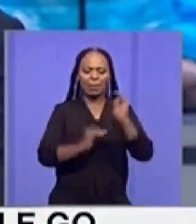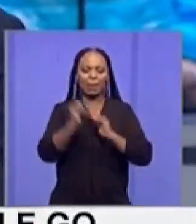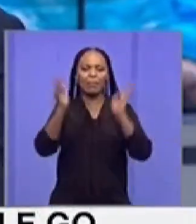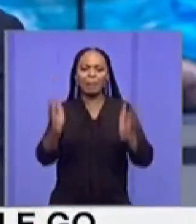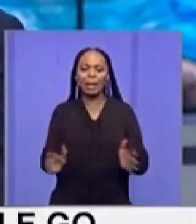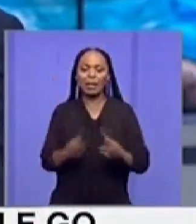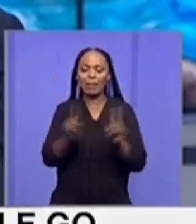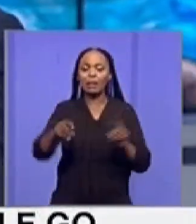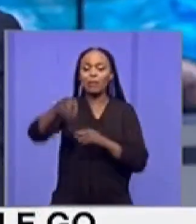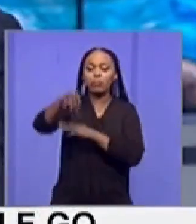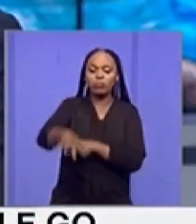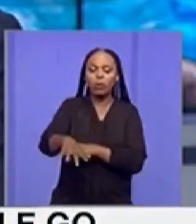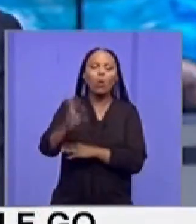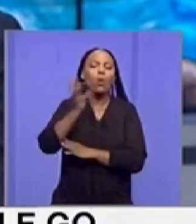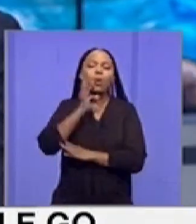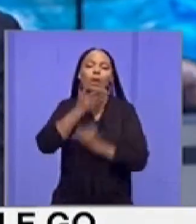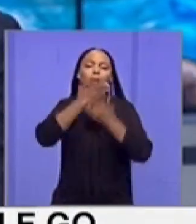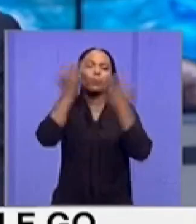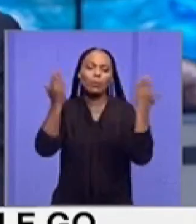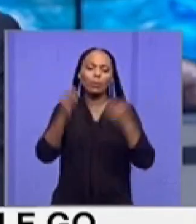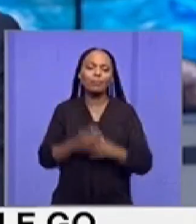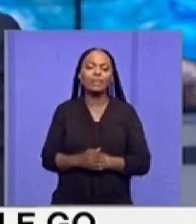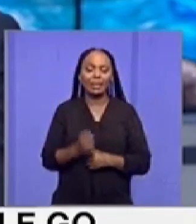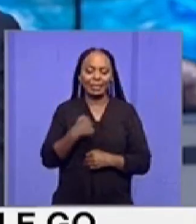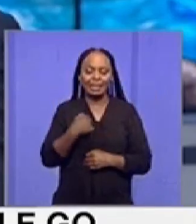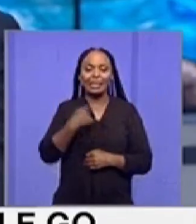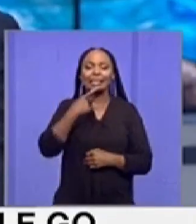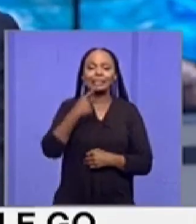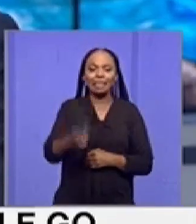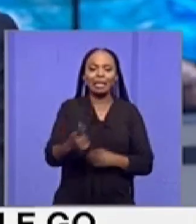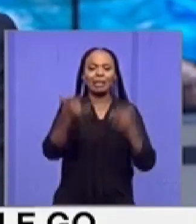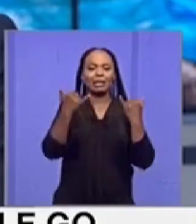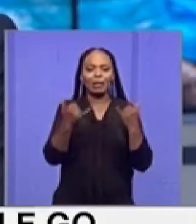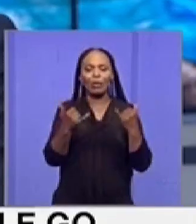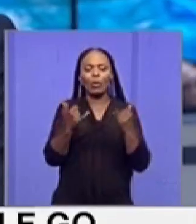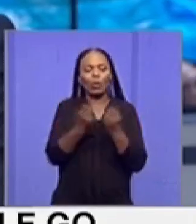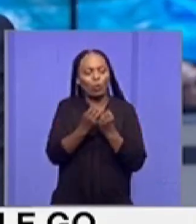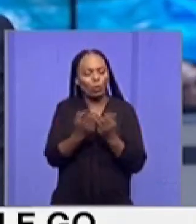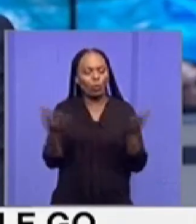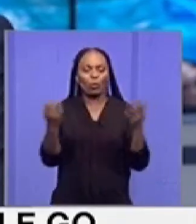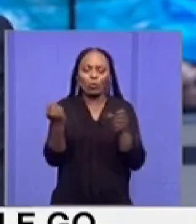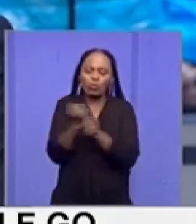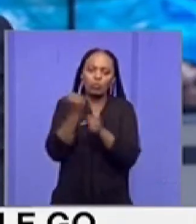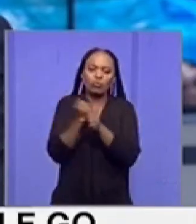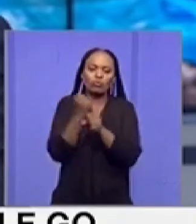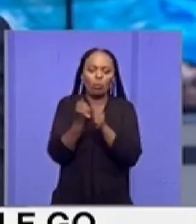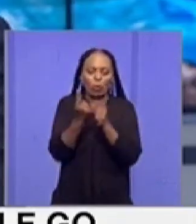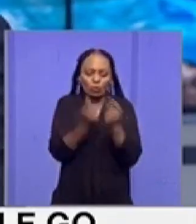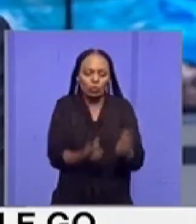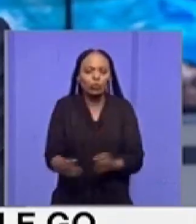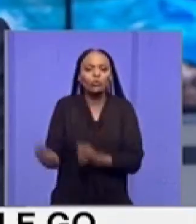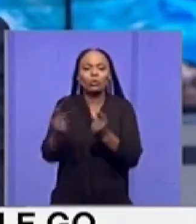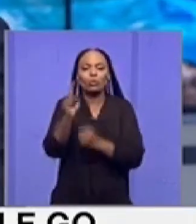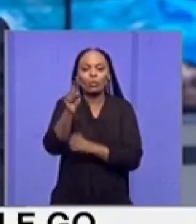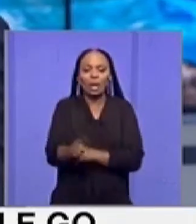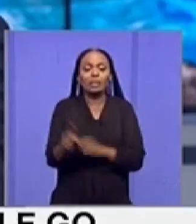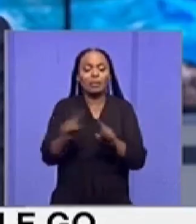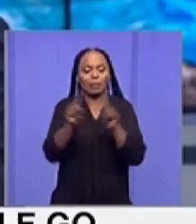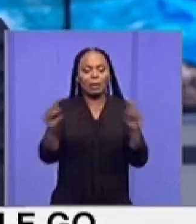of that. Right. So that's what we are saying when we say there's a lot that needs to be done. We are on